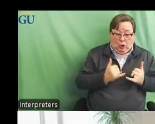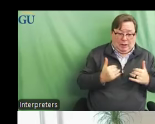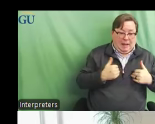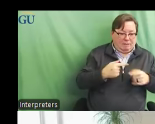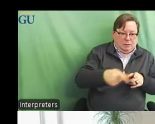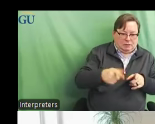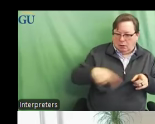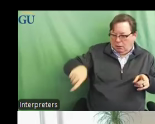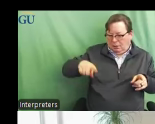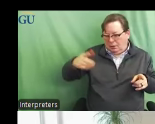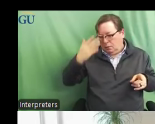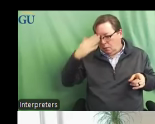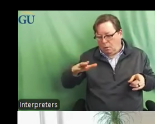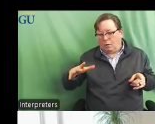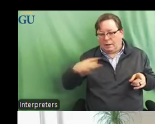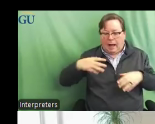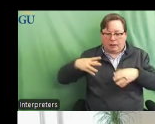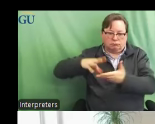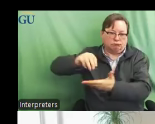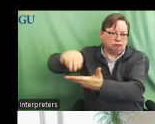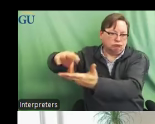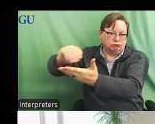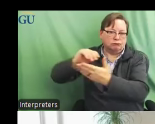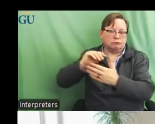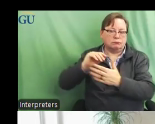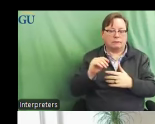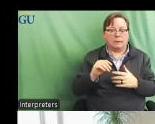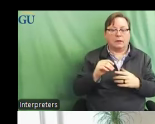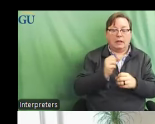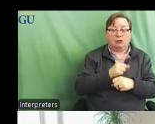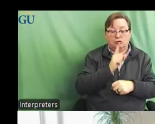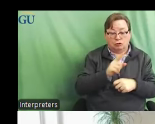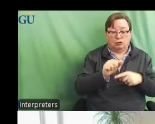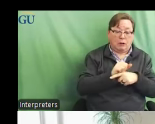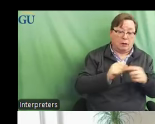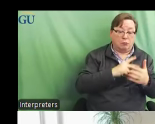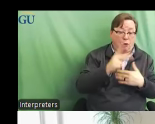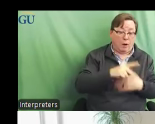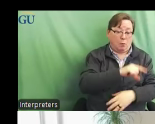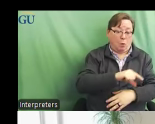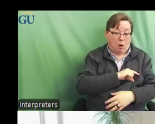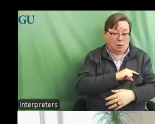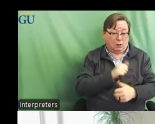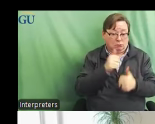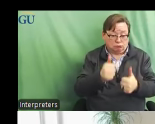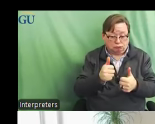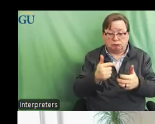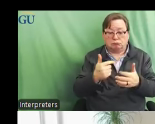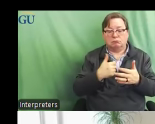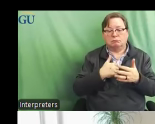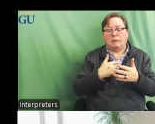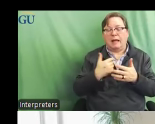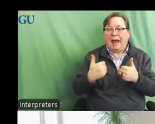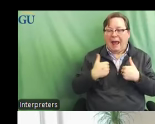knowledge to gain that kind of knowledge. Ensuring program quality, and then families being involved with